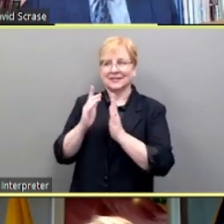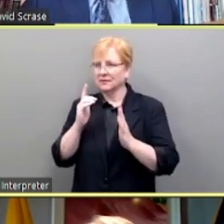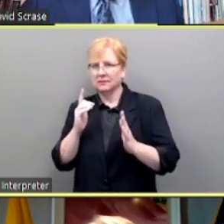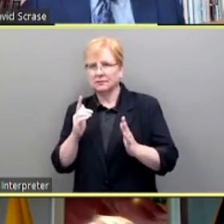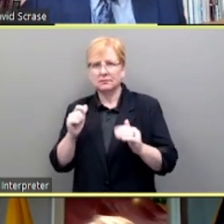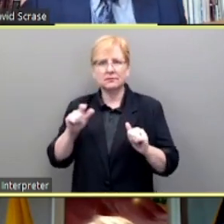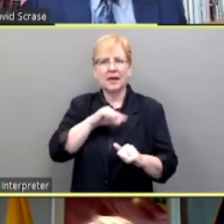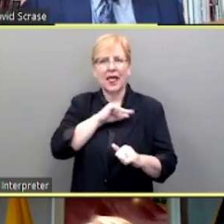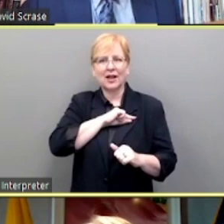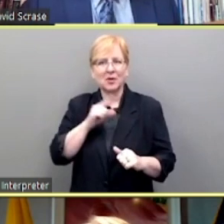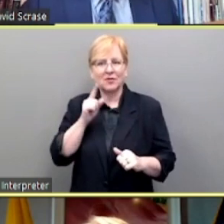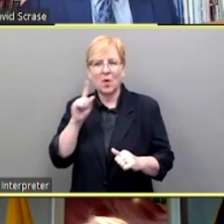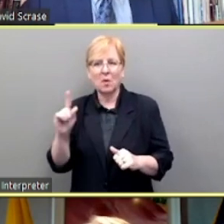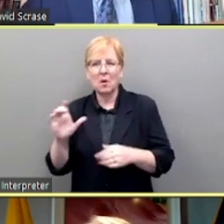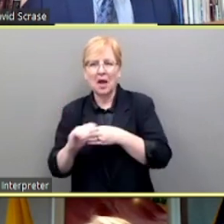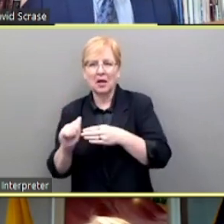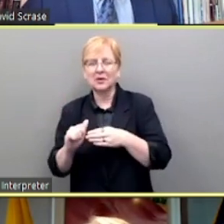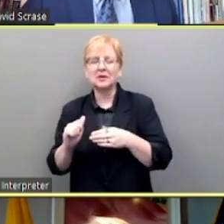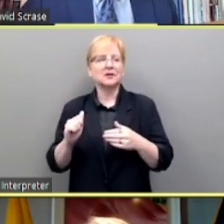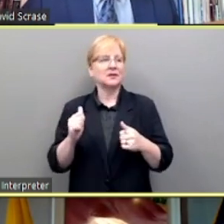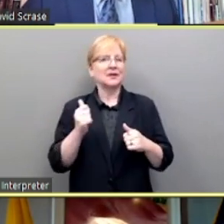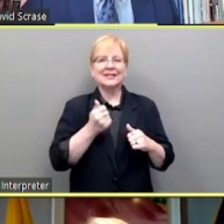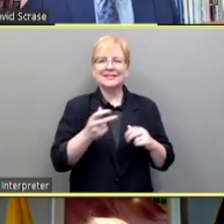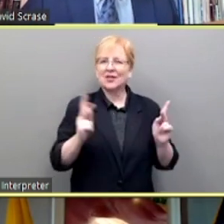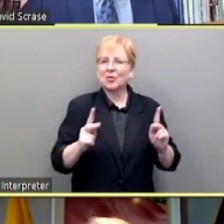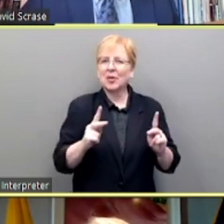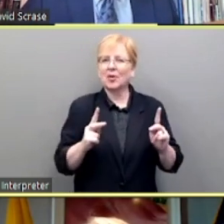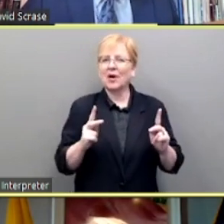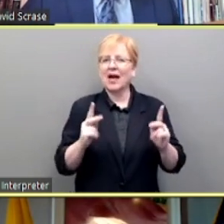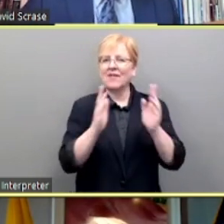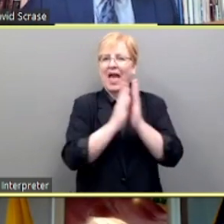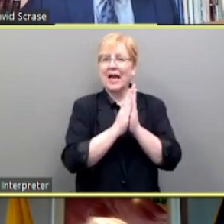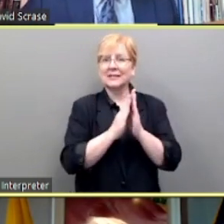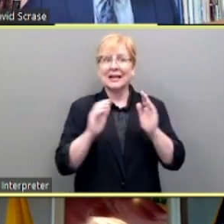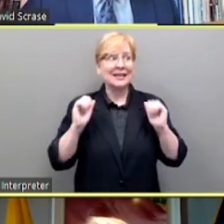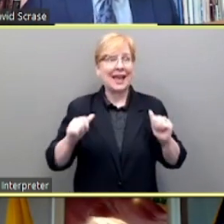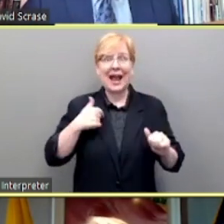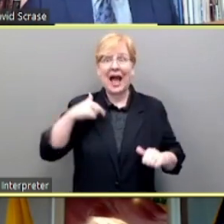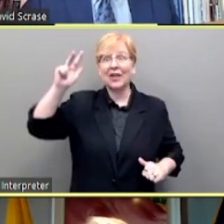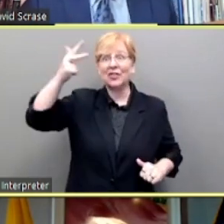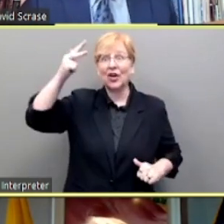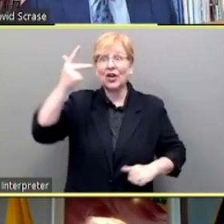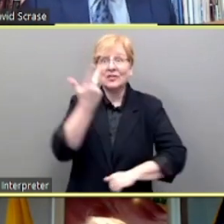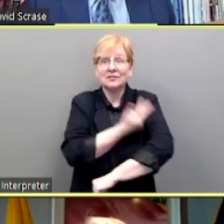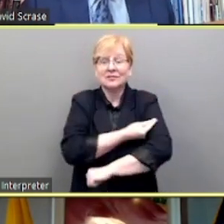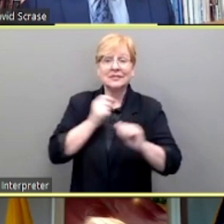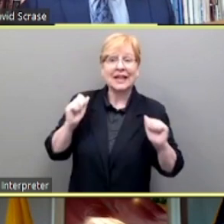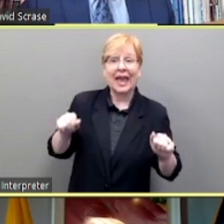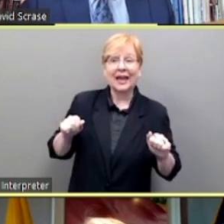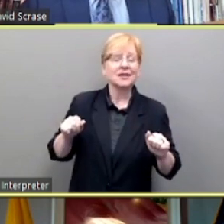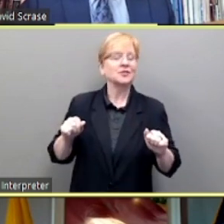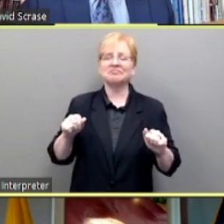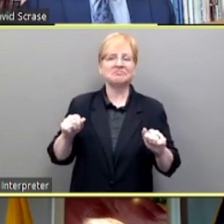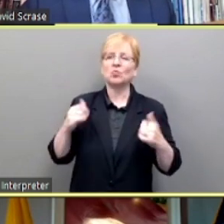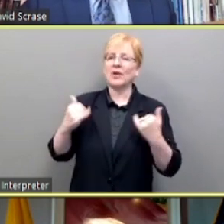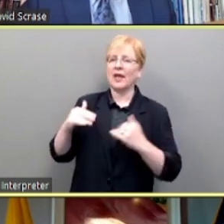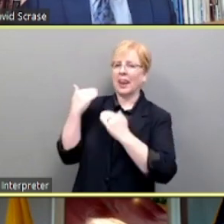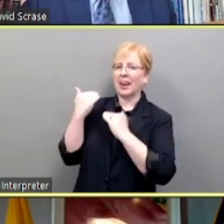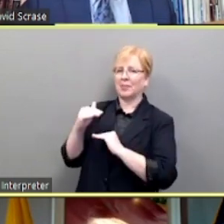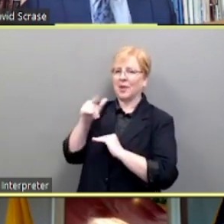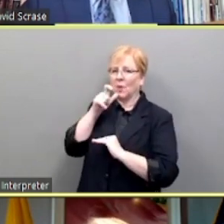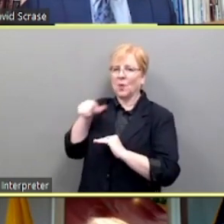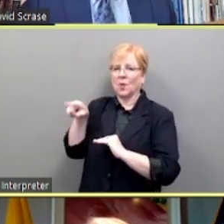mind just getting an extra booster shot in case it might help. But right now it's for a specific group of people. And on the next slide, I'm not going to go through this.